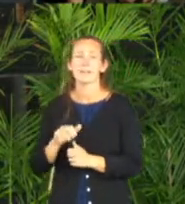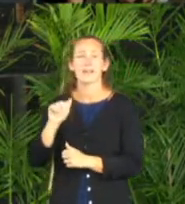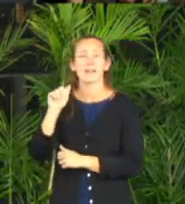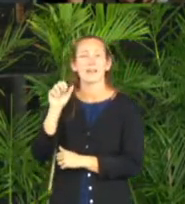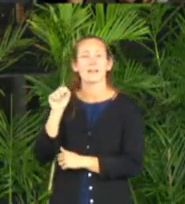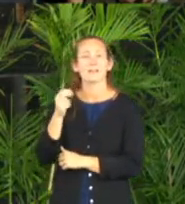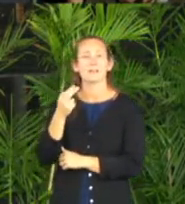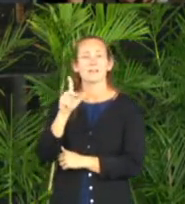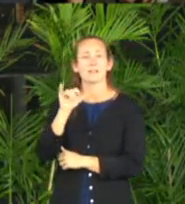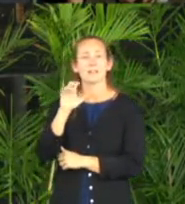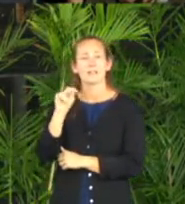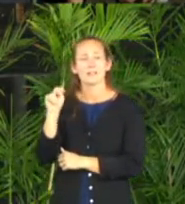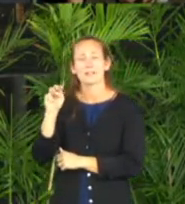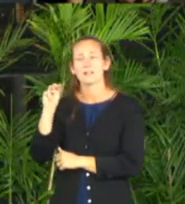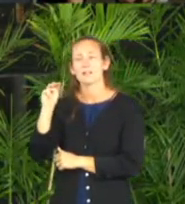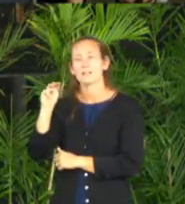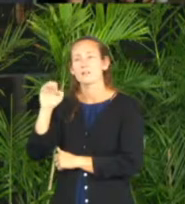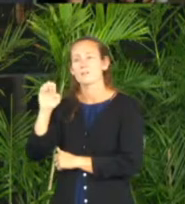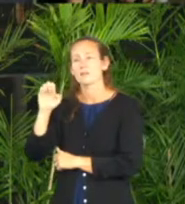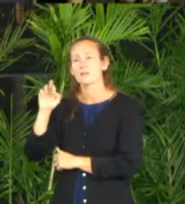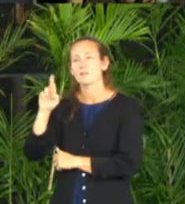Ashlyn Moretti,